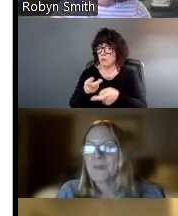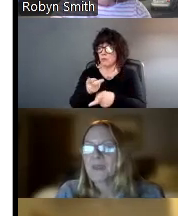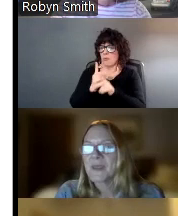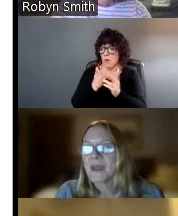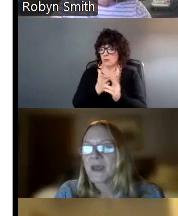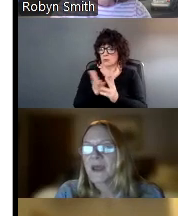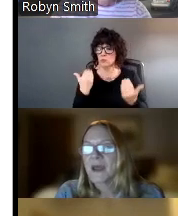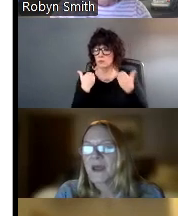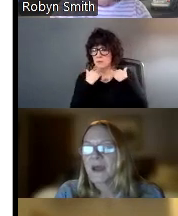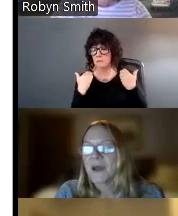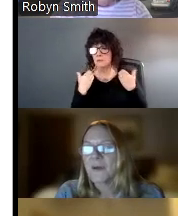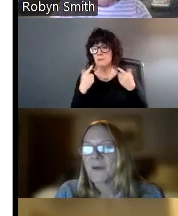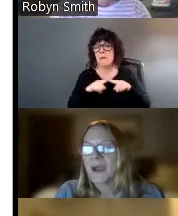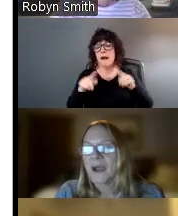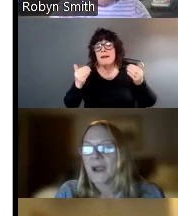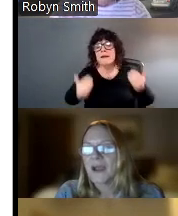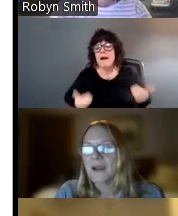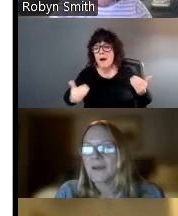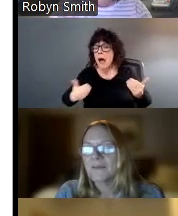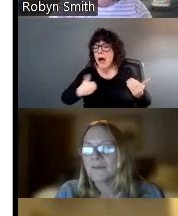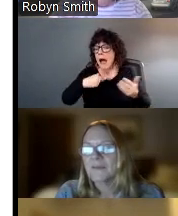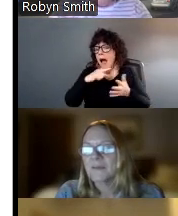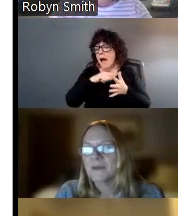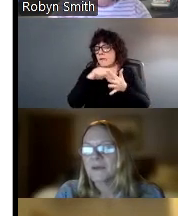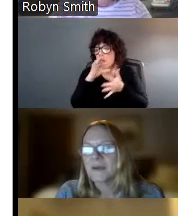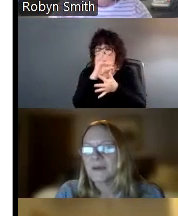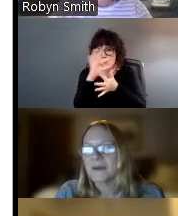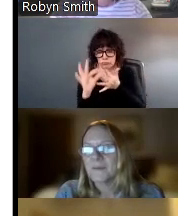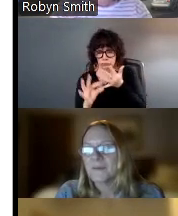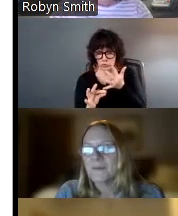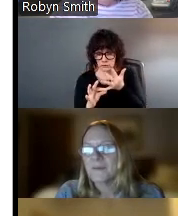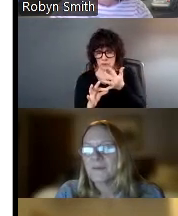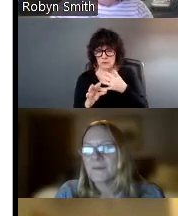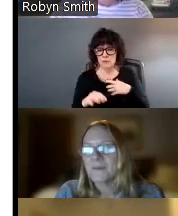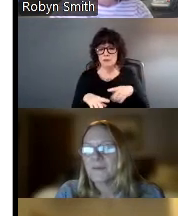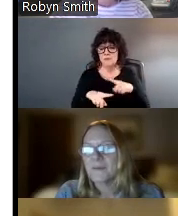inquiry. Okay, I have